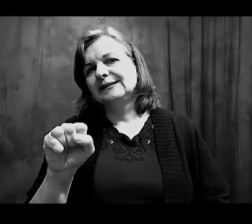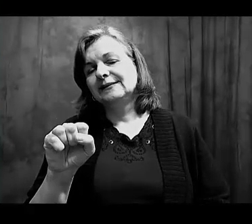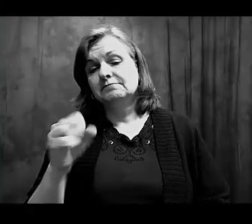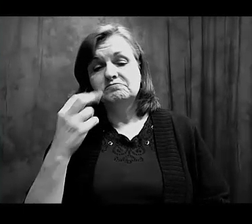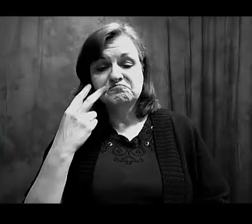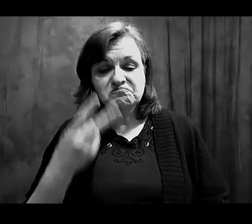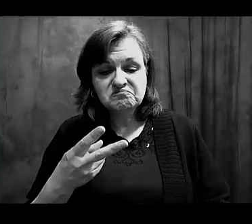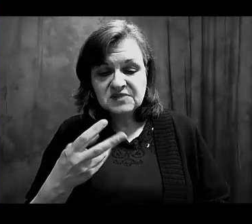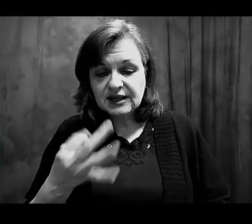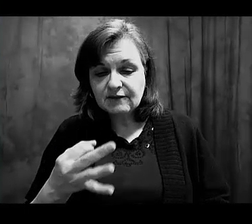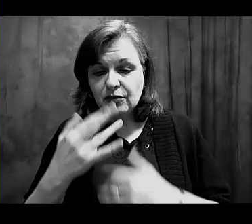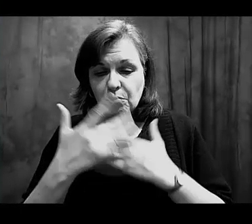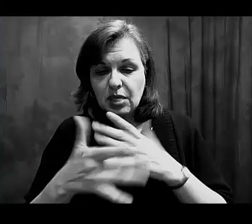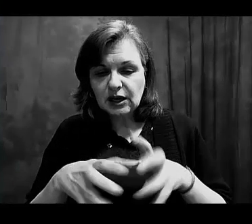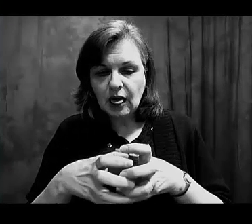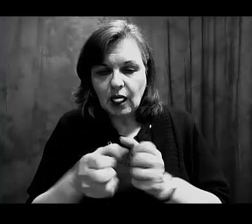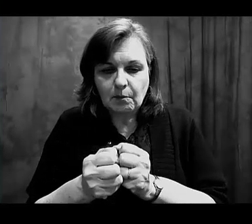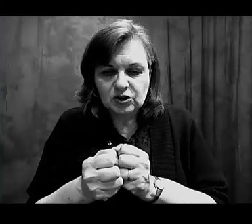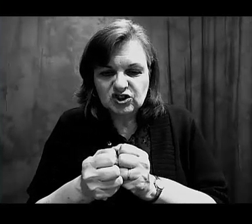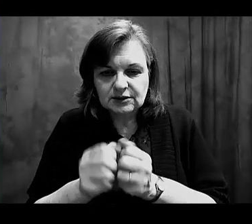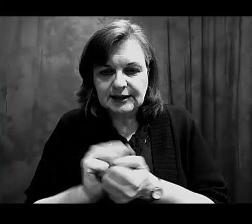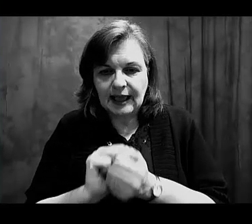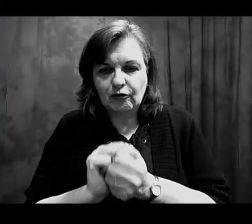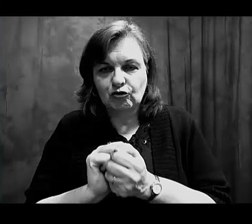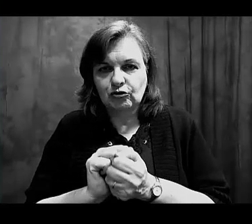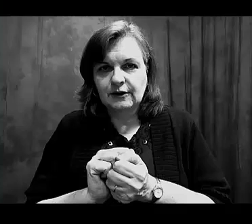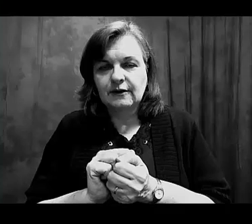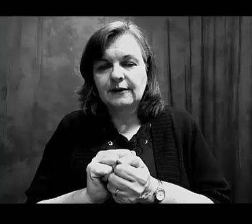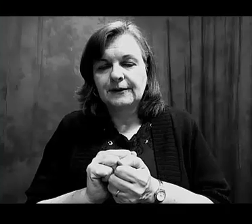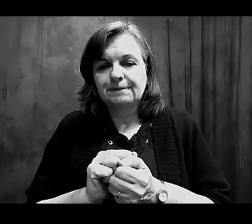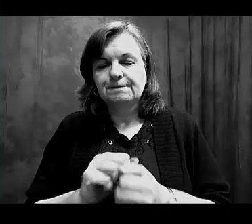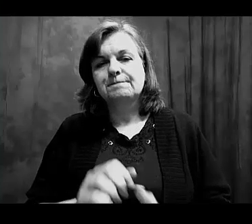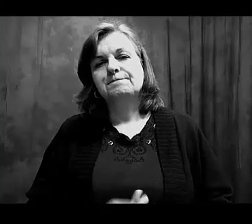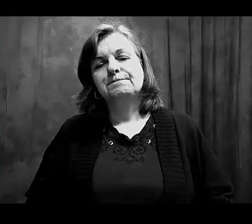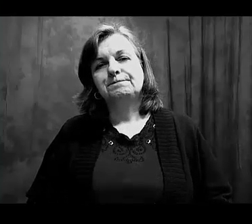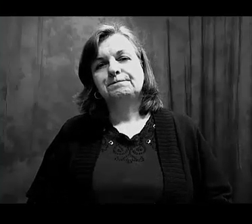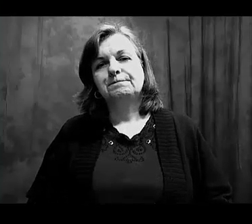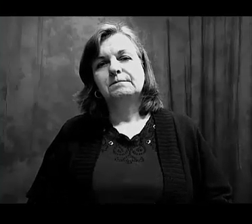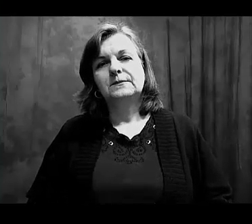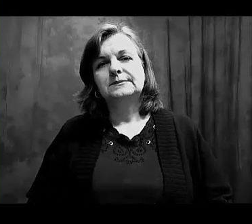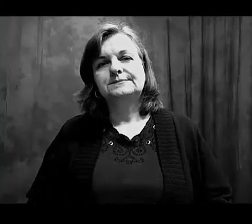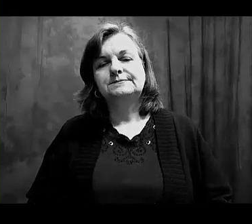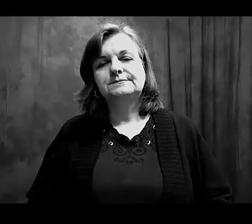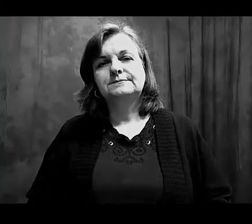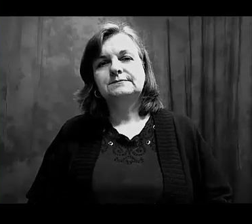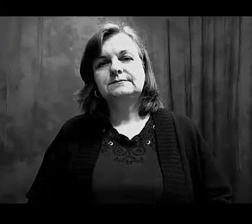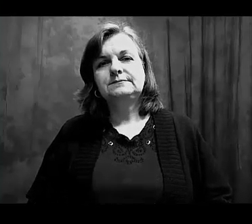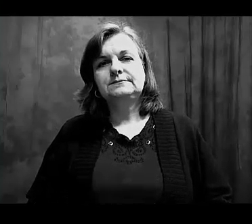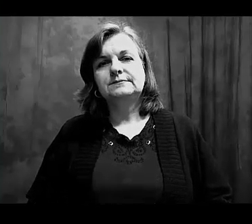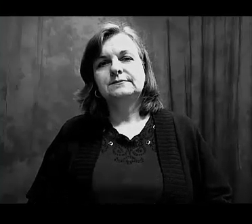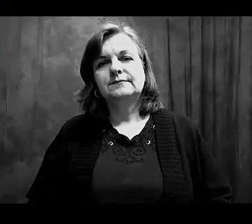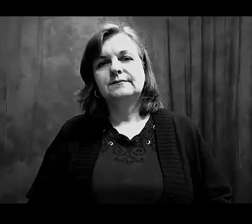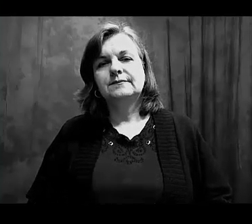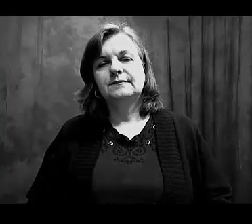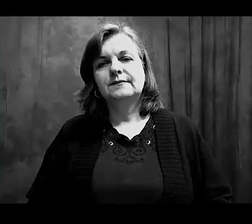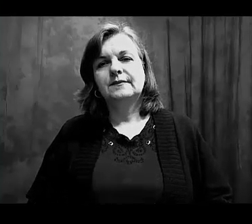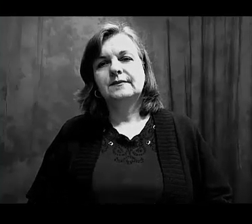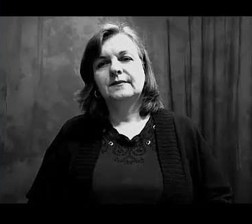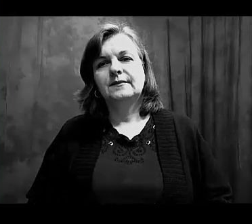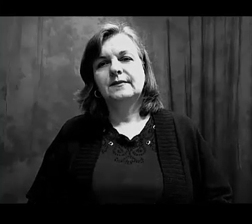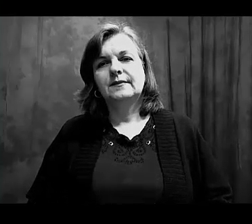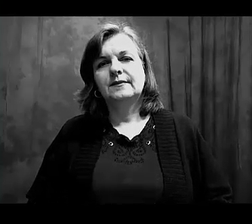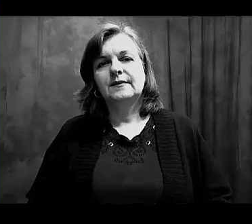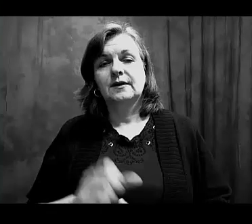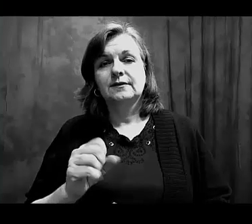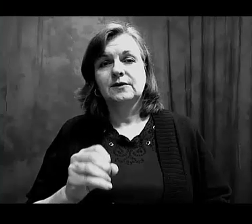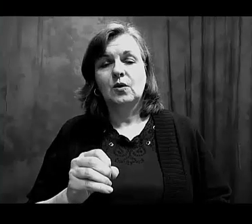actually clumps, okay? And this is why when we look at individuals with particular